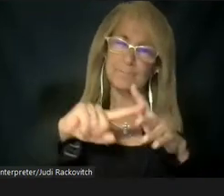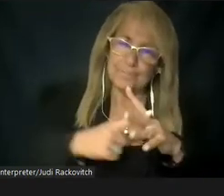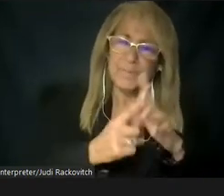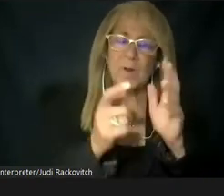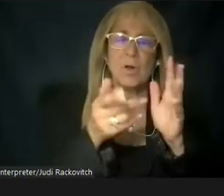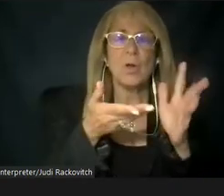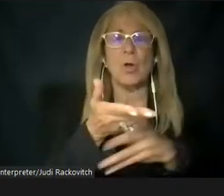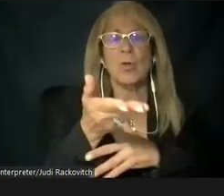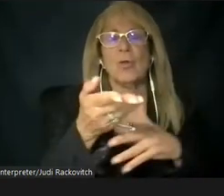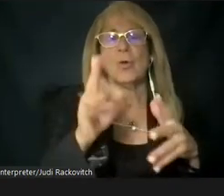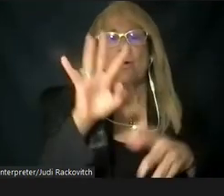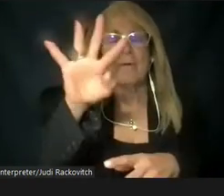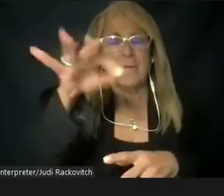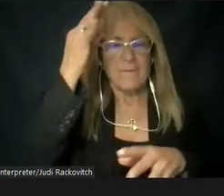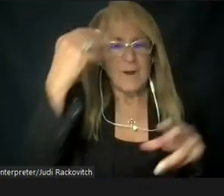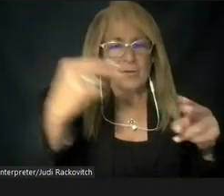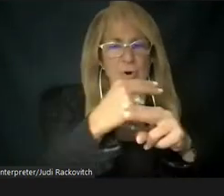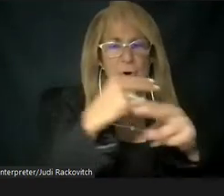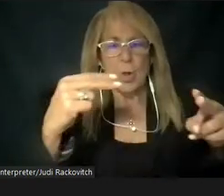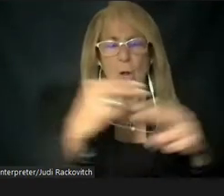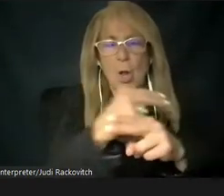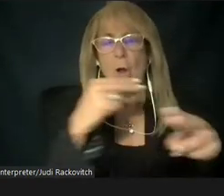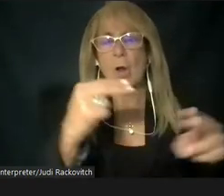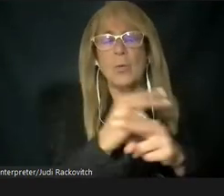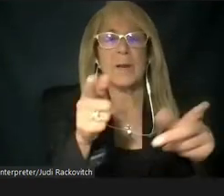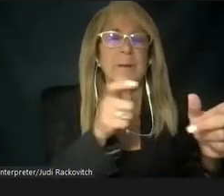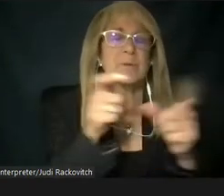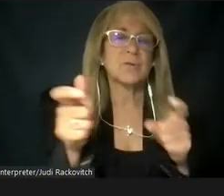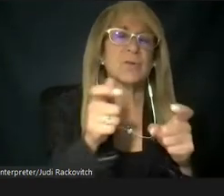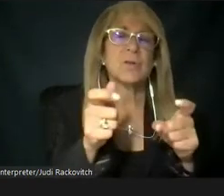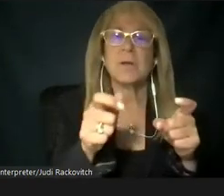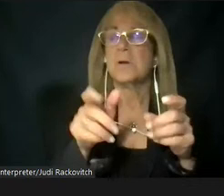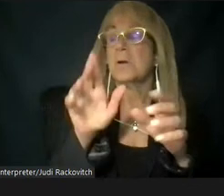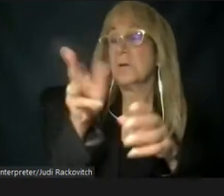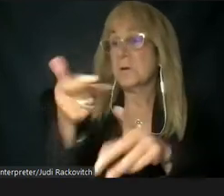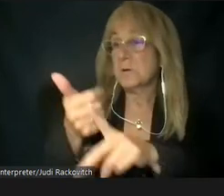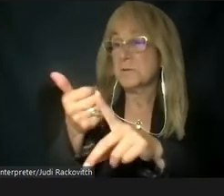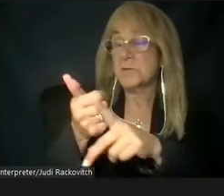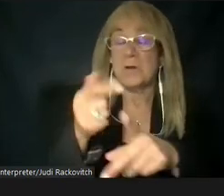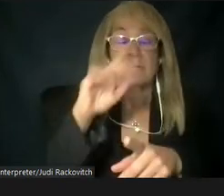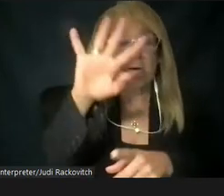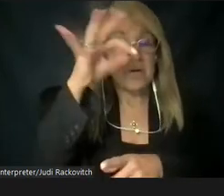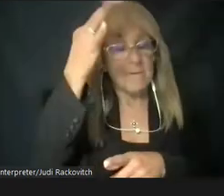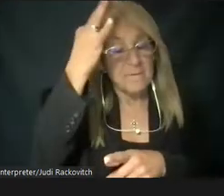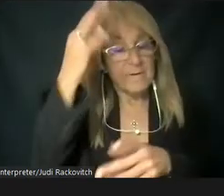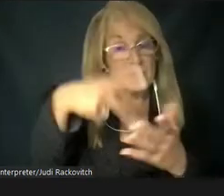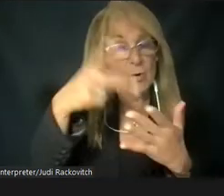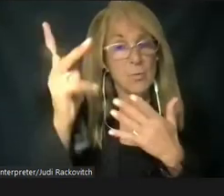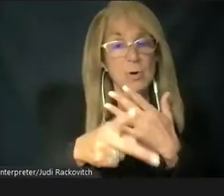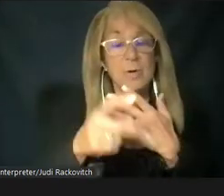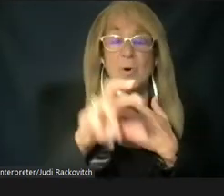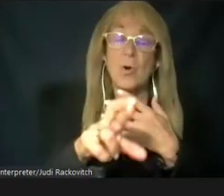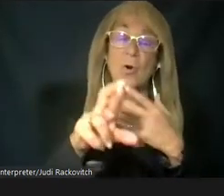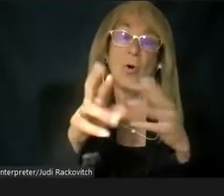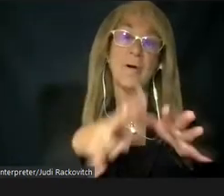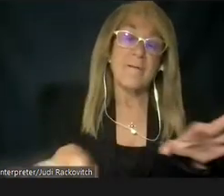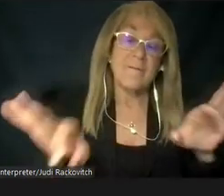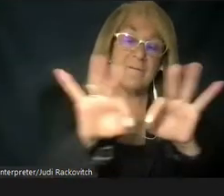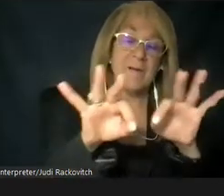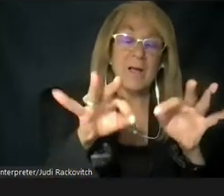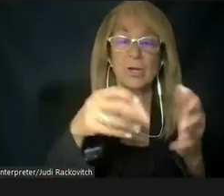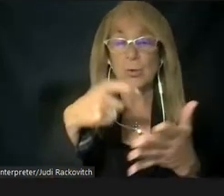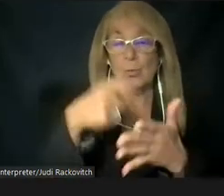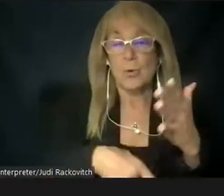Administration's VPPP. As a federal program, that VPPP, or Value Pricing Pilot Program, is subject to NEPA.